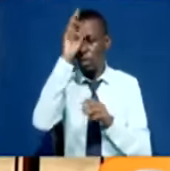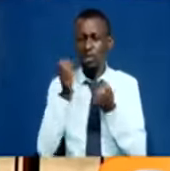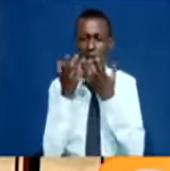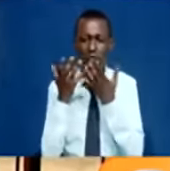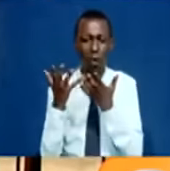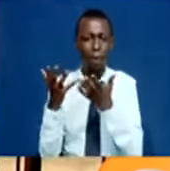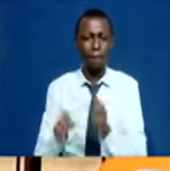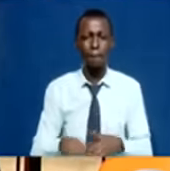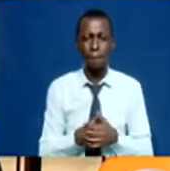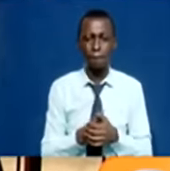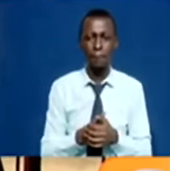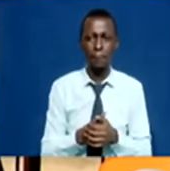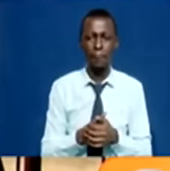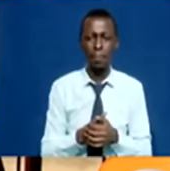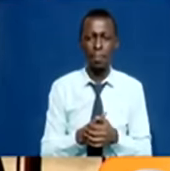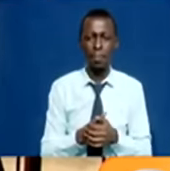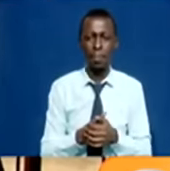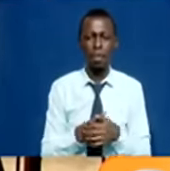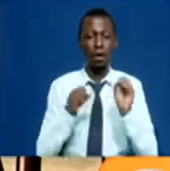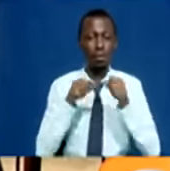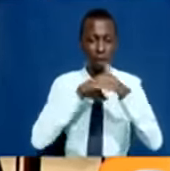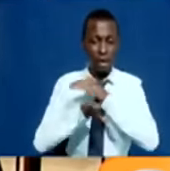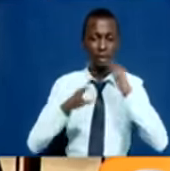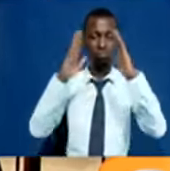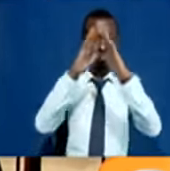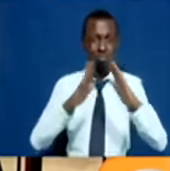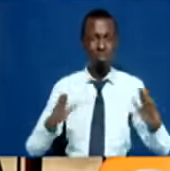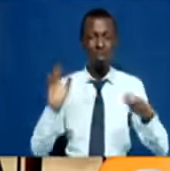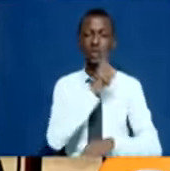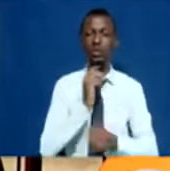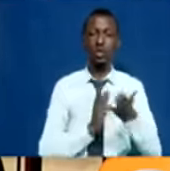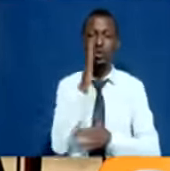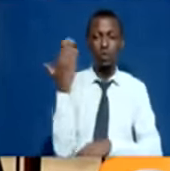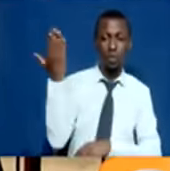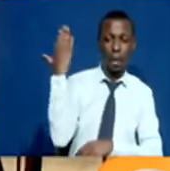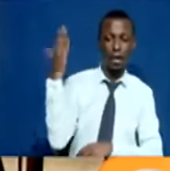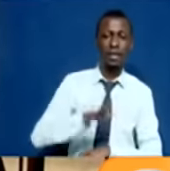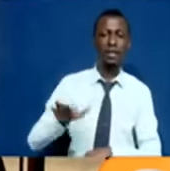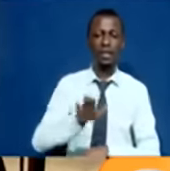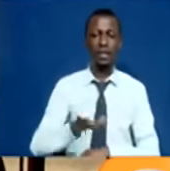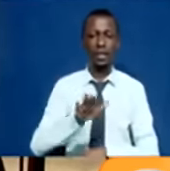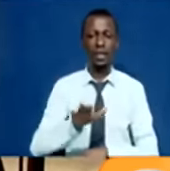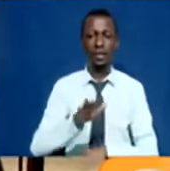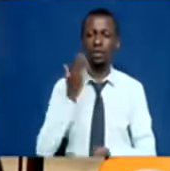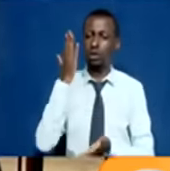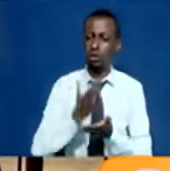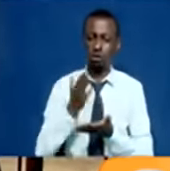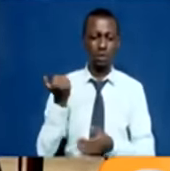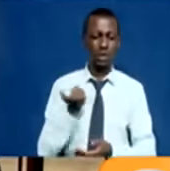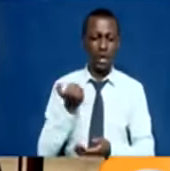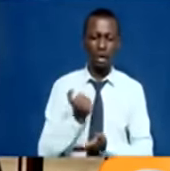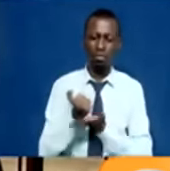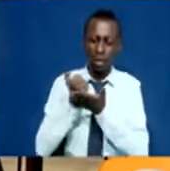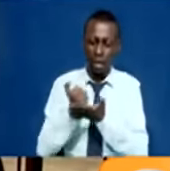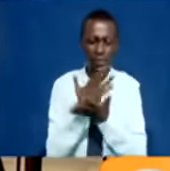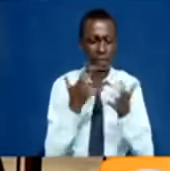nilimanage kuingilia na nyuma, nikaingia kwa hiyo nyumba, hakika ni katolea huyo msichana vitu zake